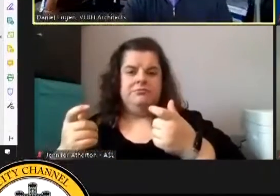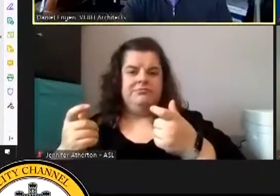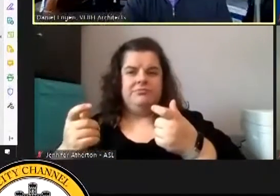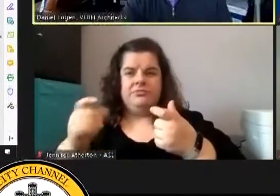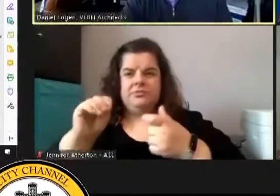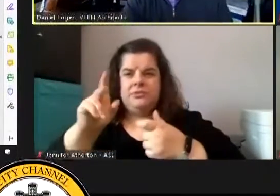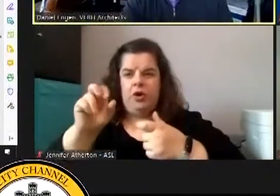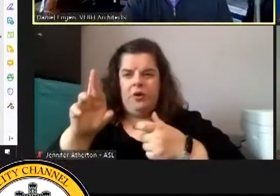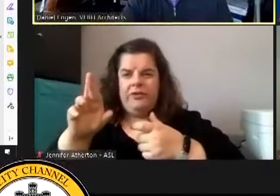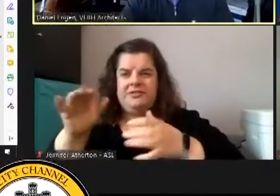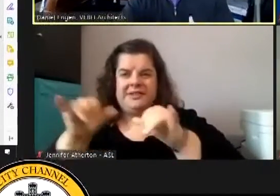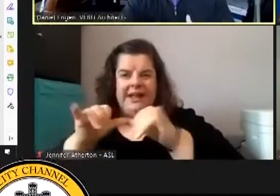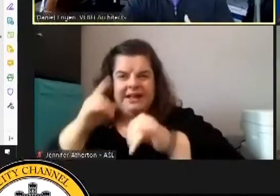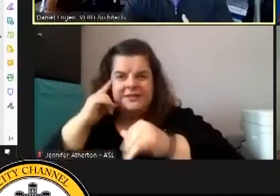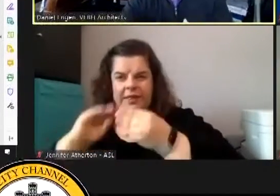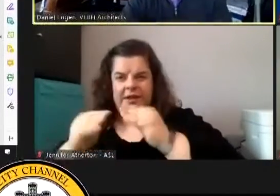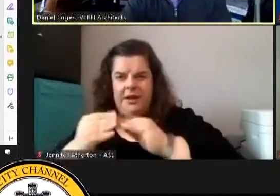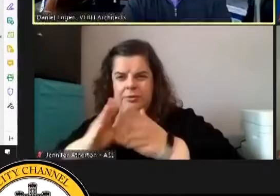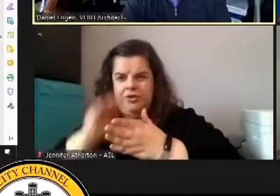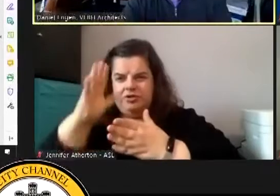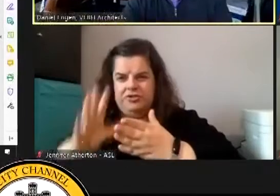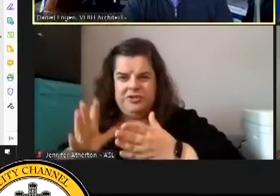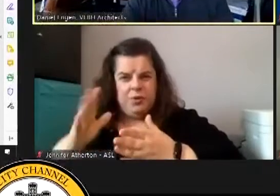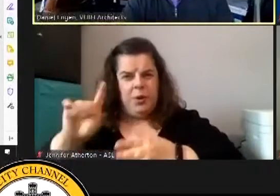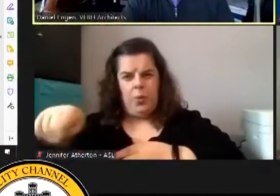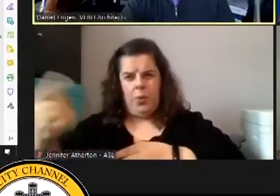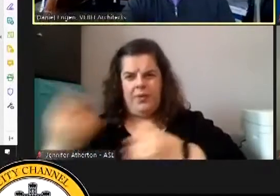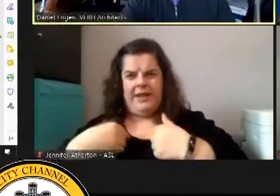number of students that we have, which is just over 200.